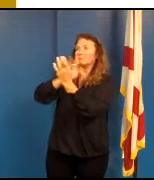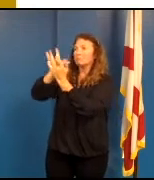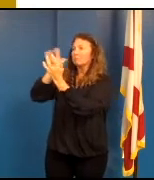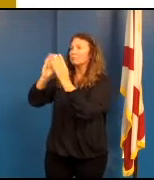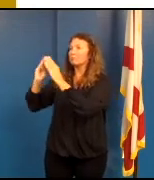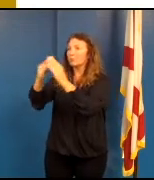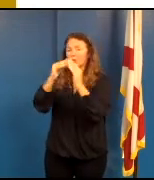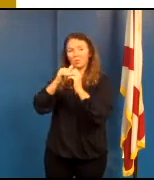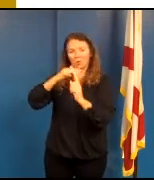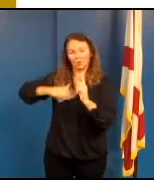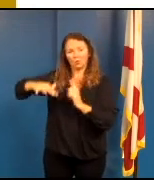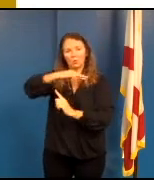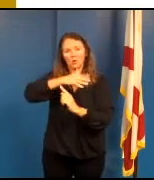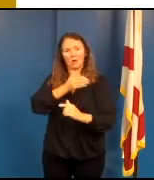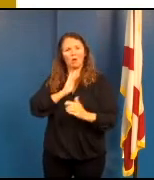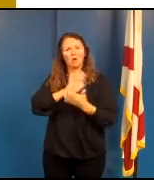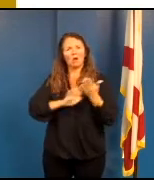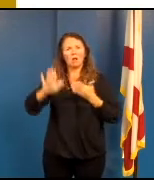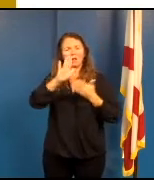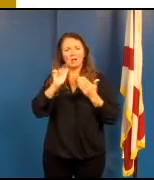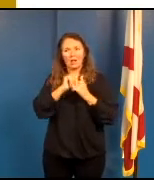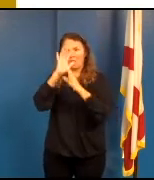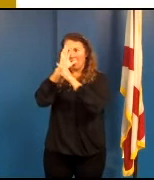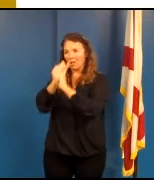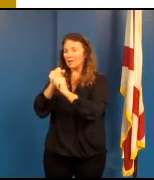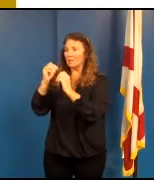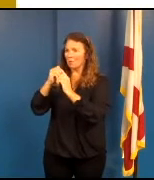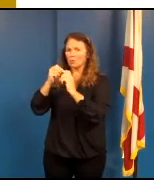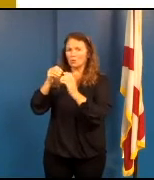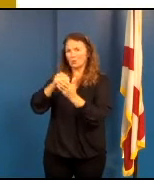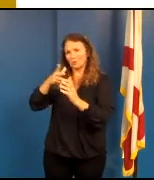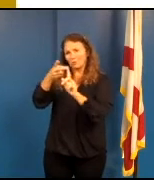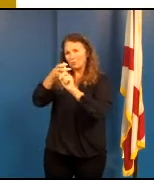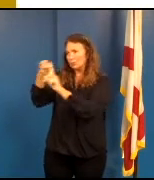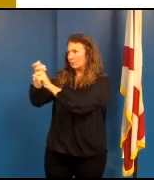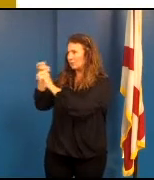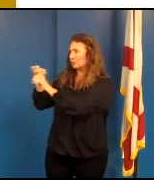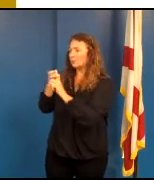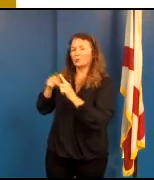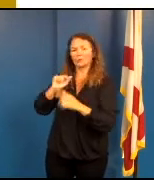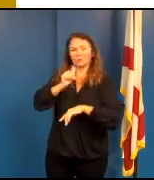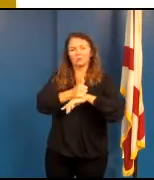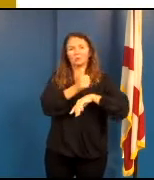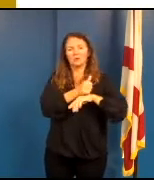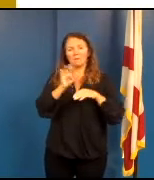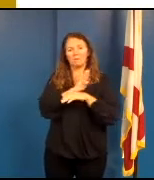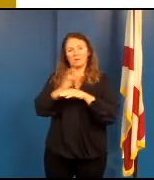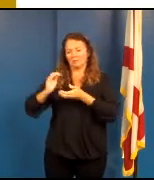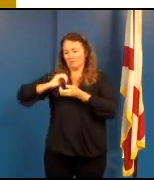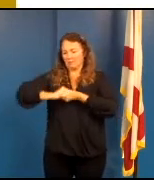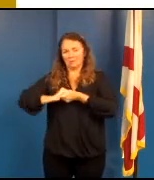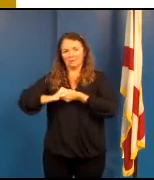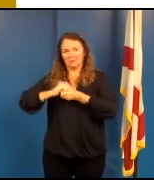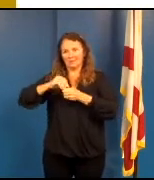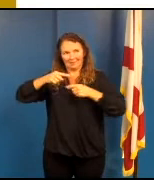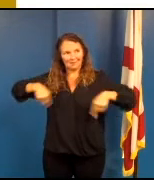surrounds the college, how we continue to attract more students, and we build those strong industry partnerships so